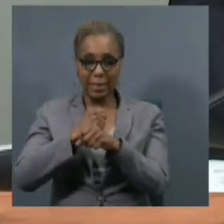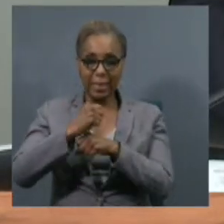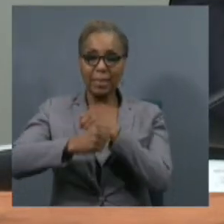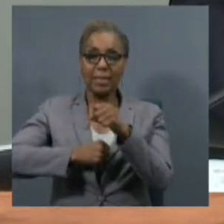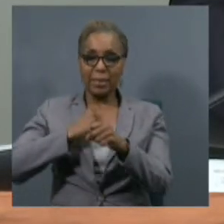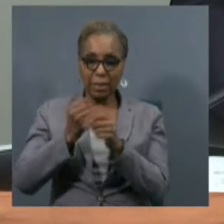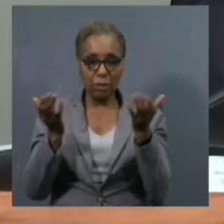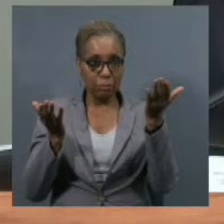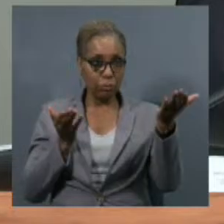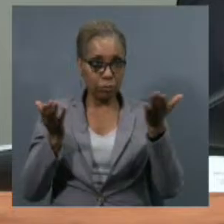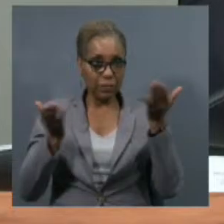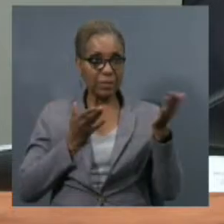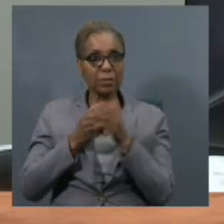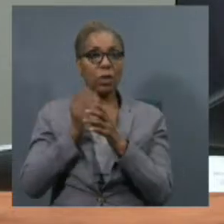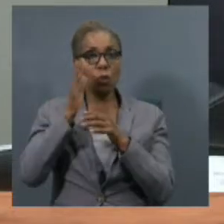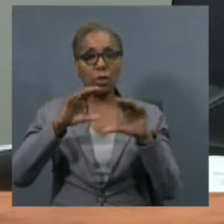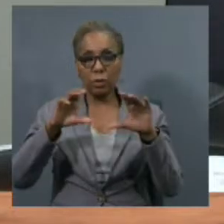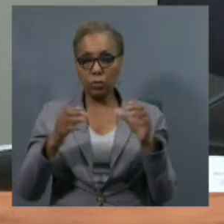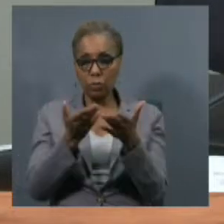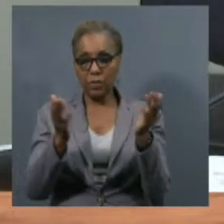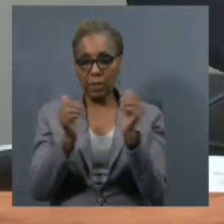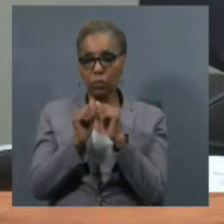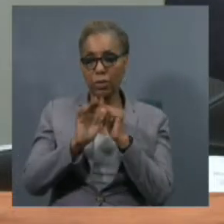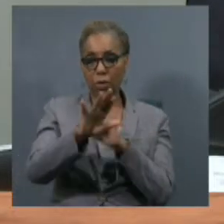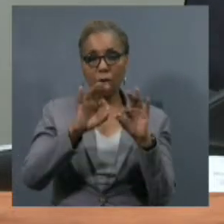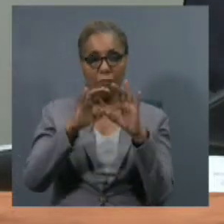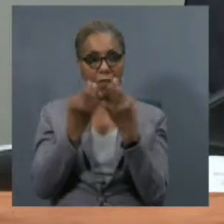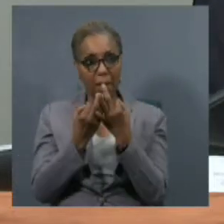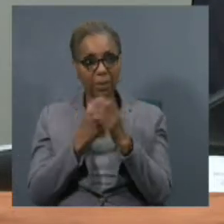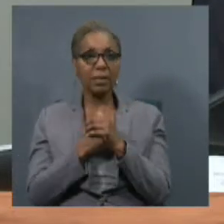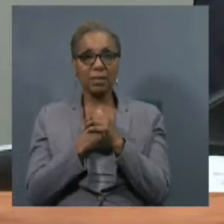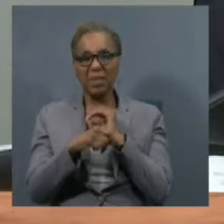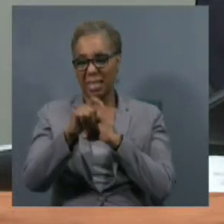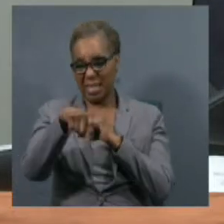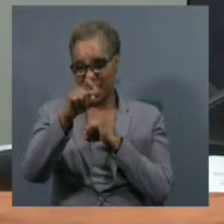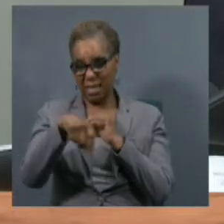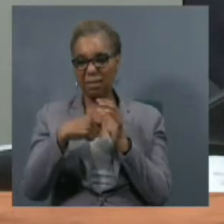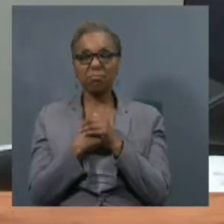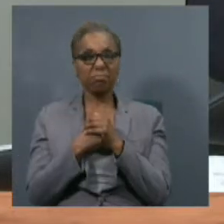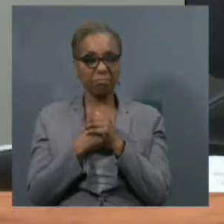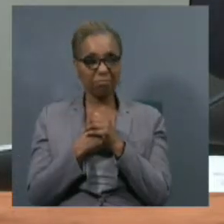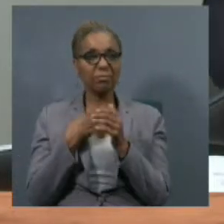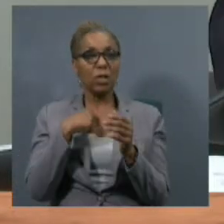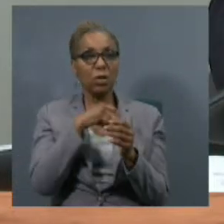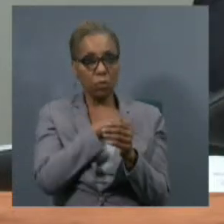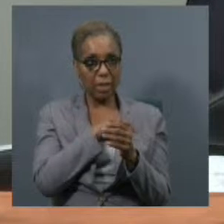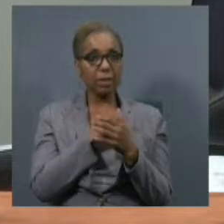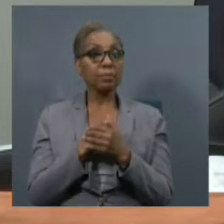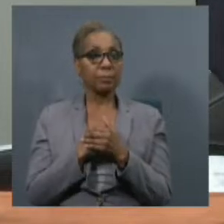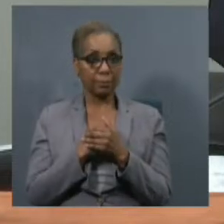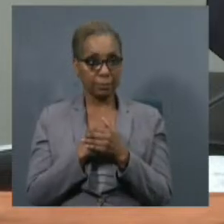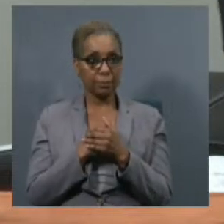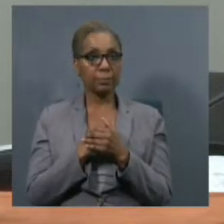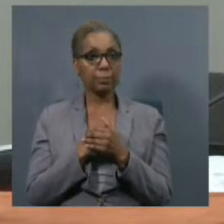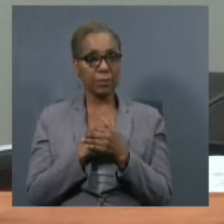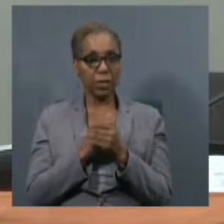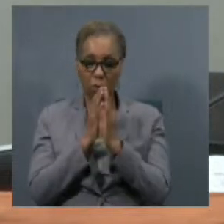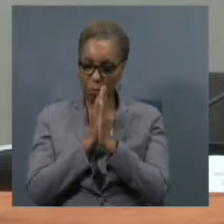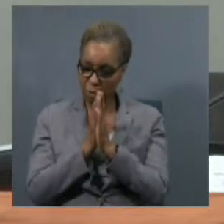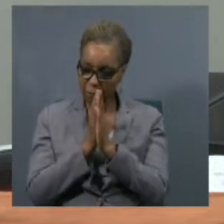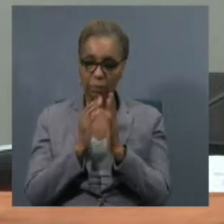be doing some things with her family that's much needed, and we're prayerful. Thank